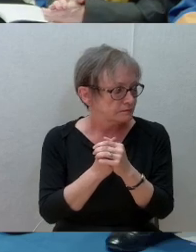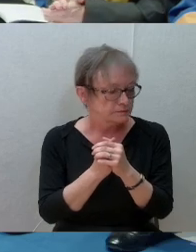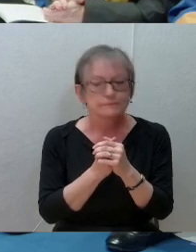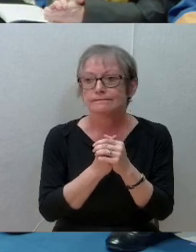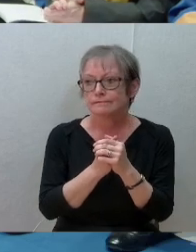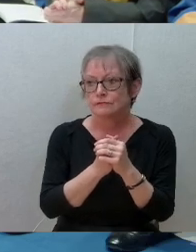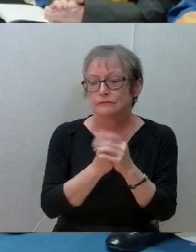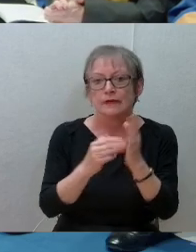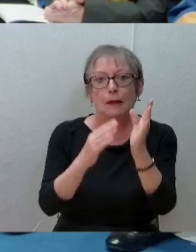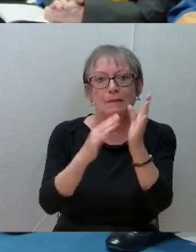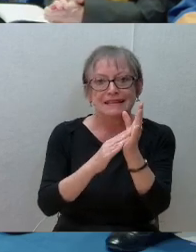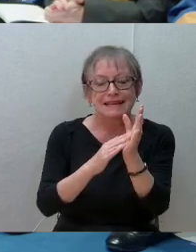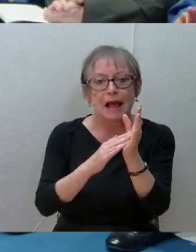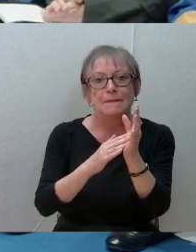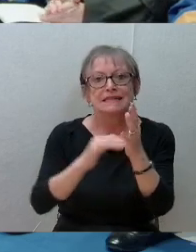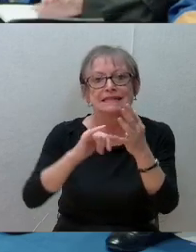Madita Vasim.